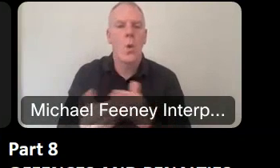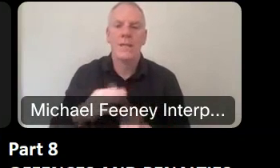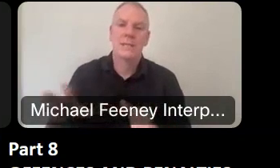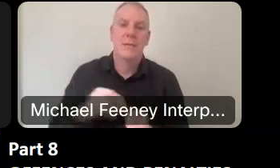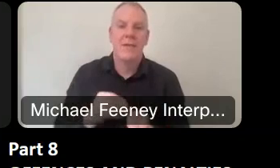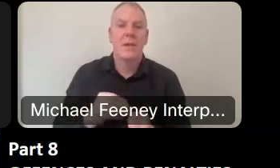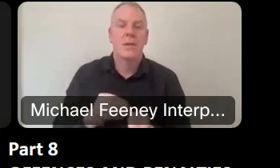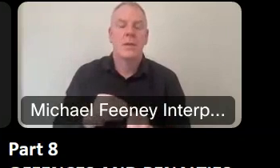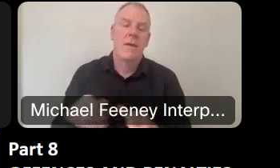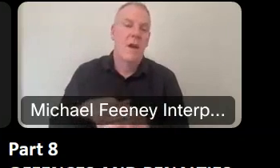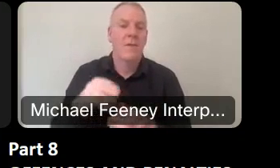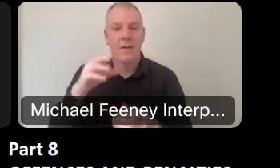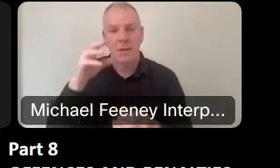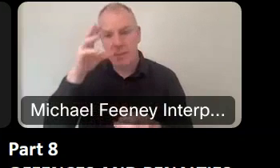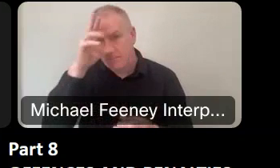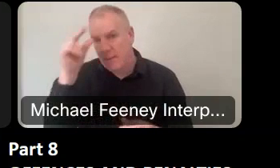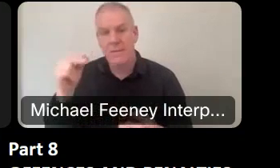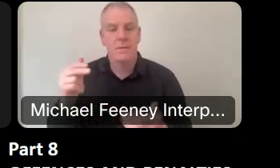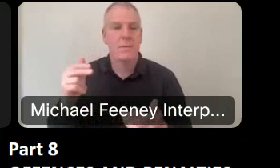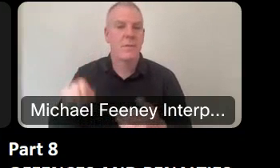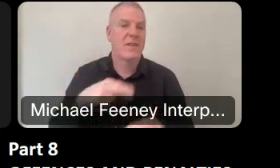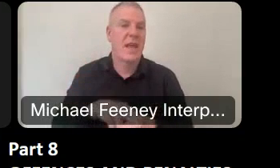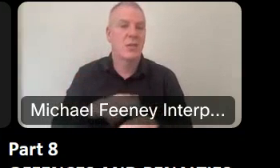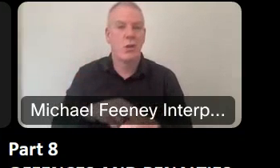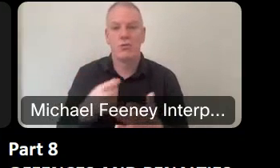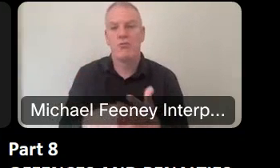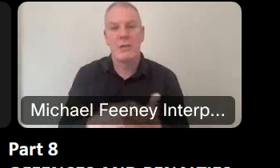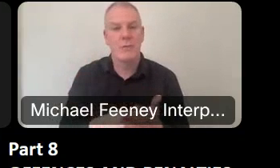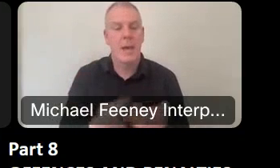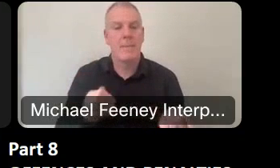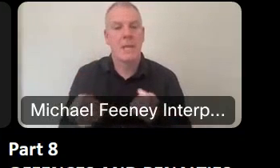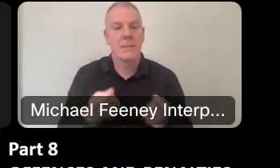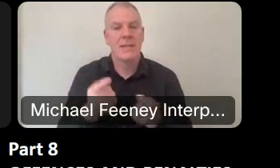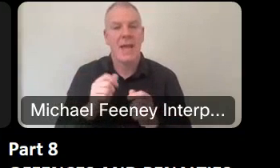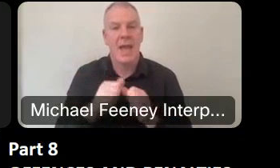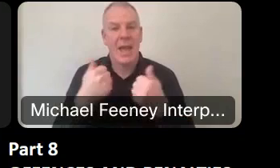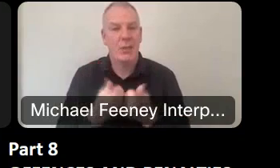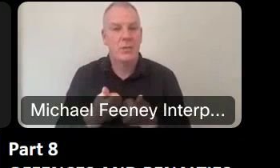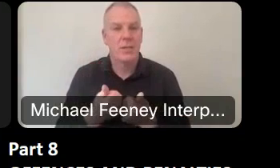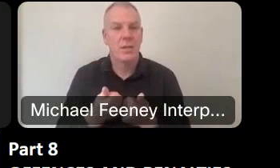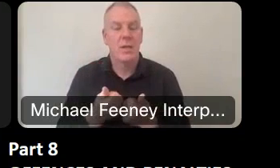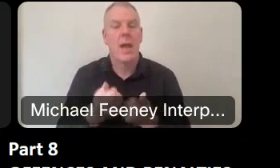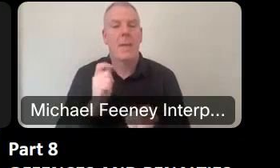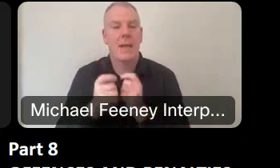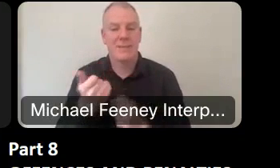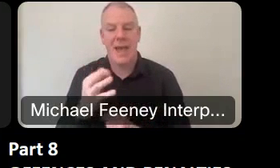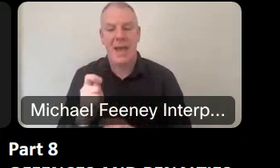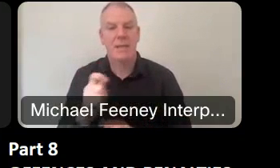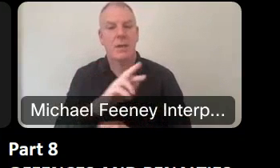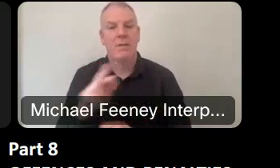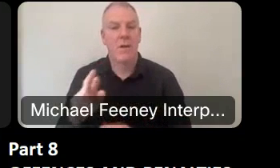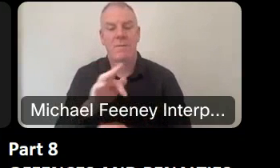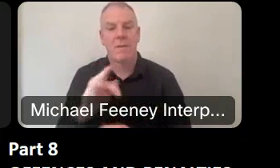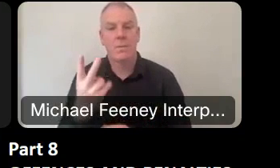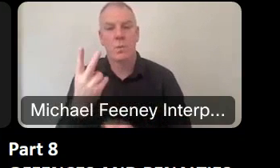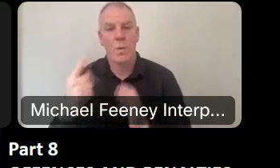relation to the National Treasury Management Agency Amendment Act 2000. Then importantly, right at the back